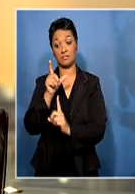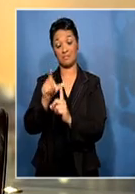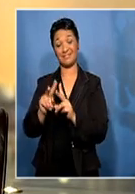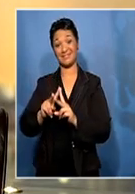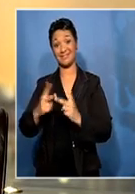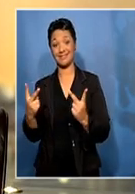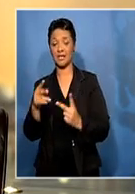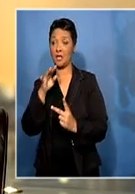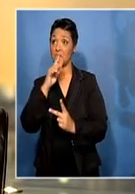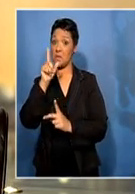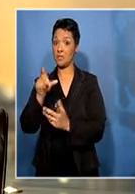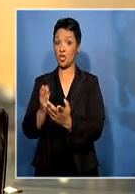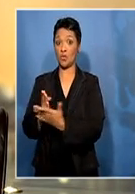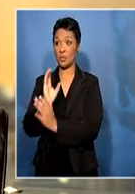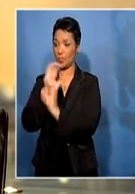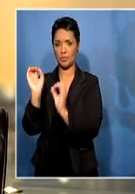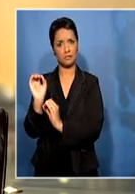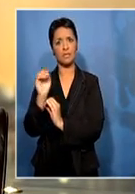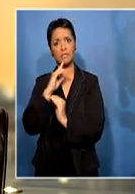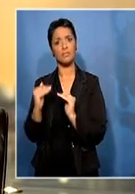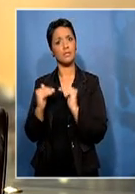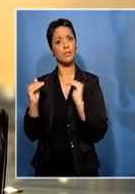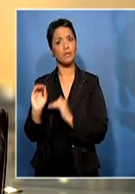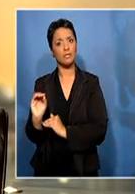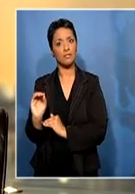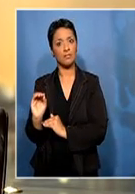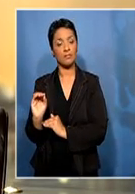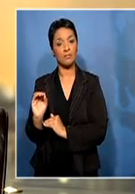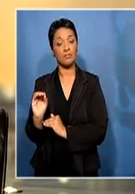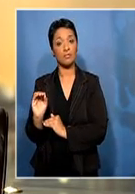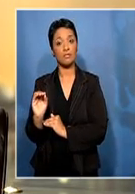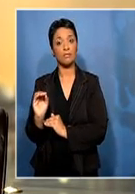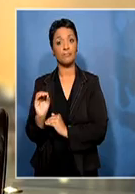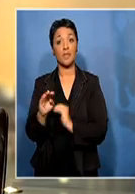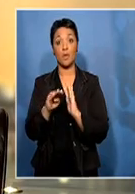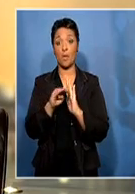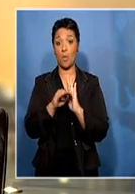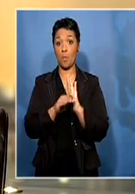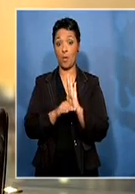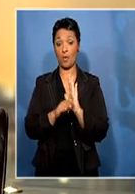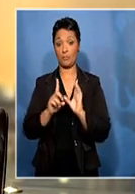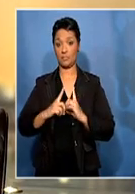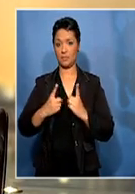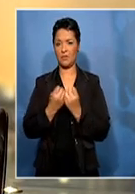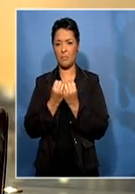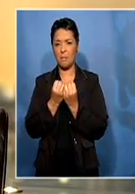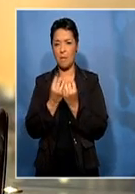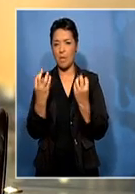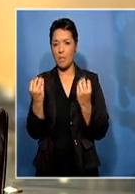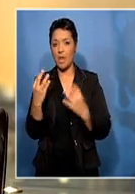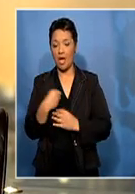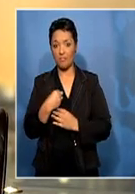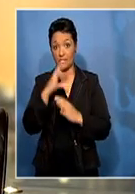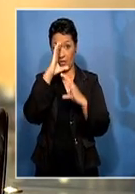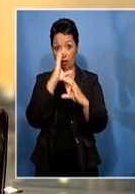different doesn't mean that people do not have rights. But also, there are many programs in the department which focus